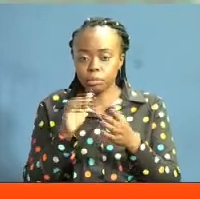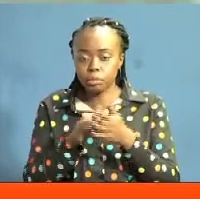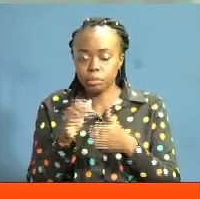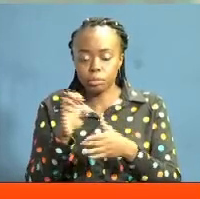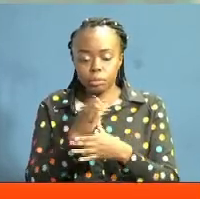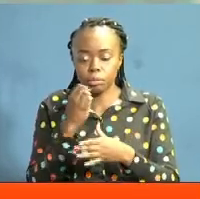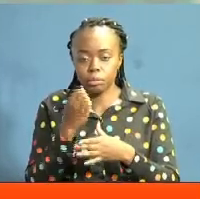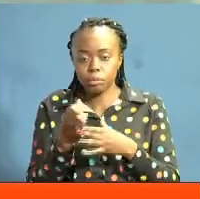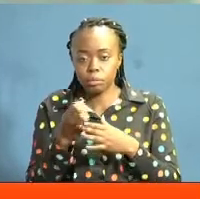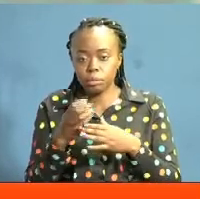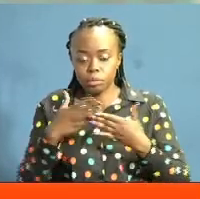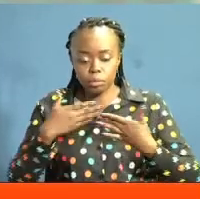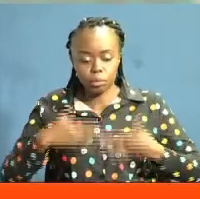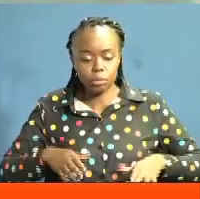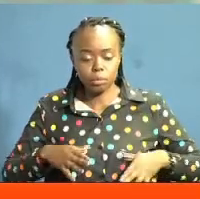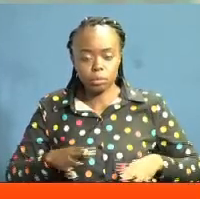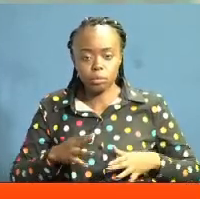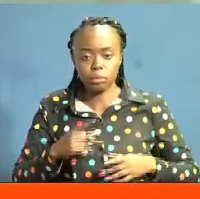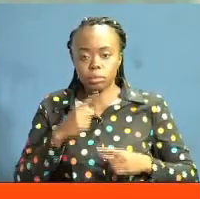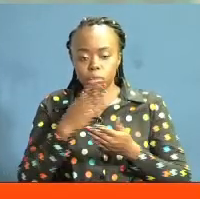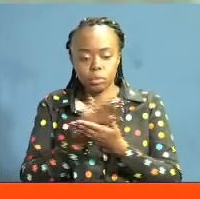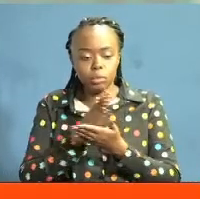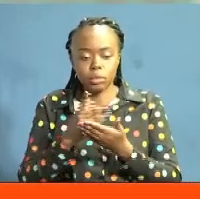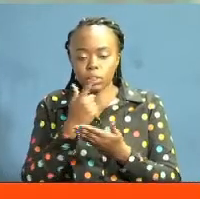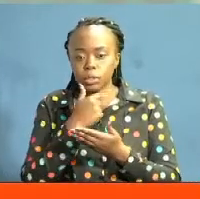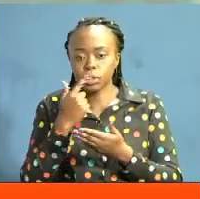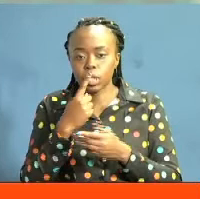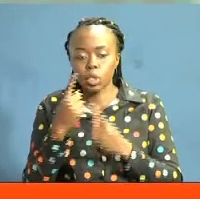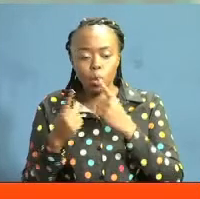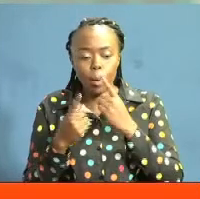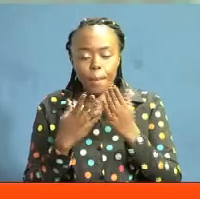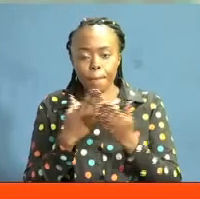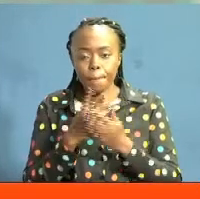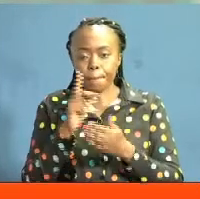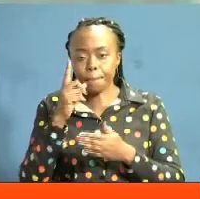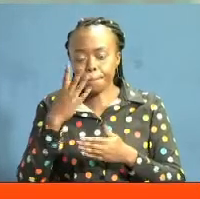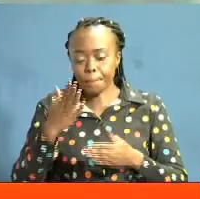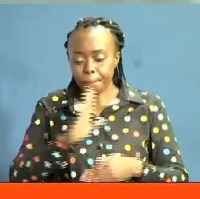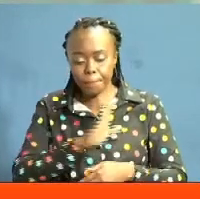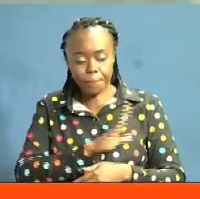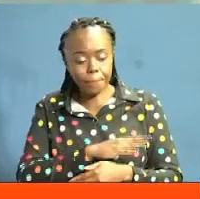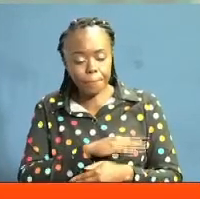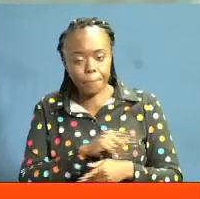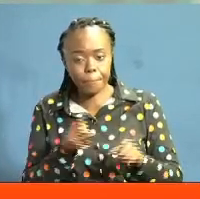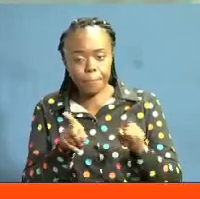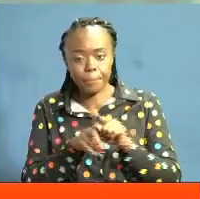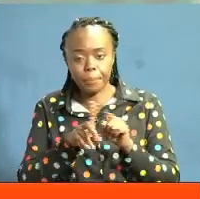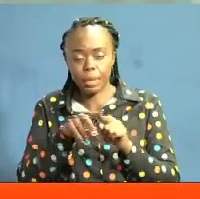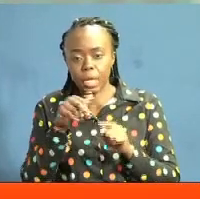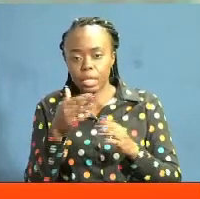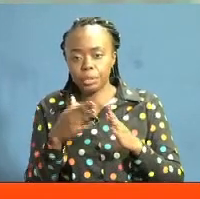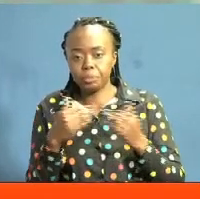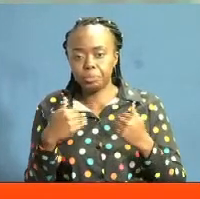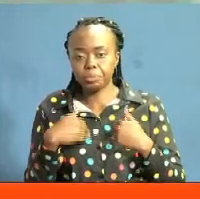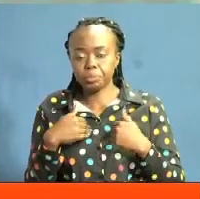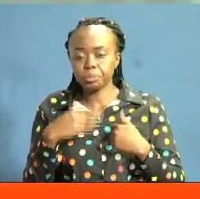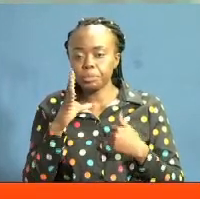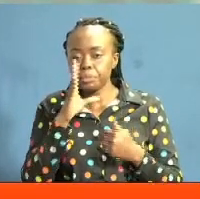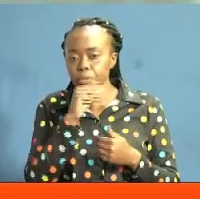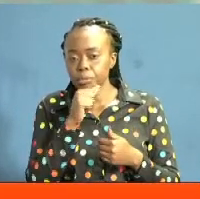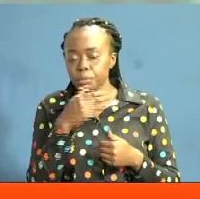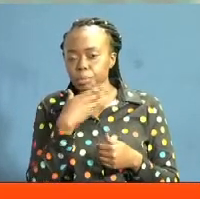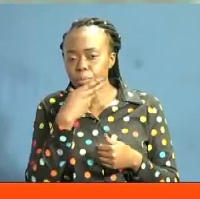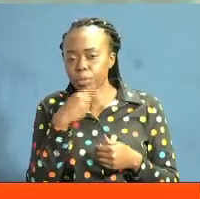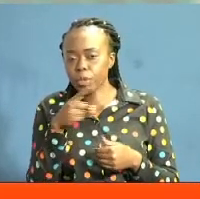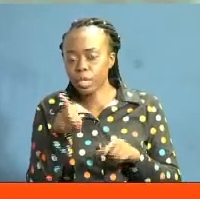even teenagers, there are some who have been raised, say, by a single mother. Others have been having an absentee father